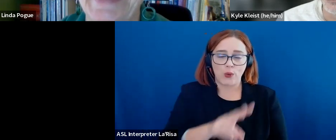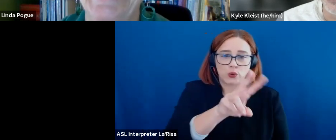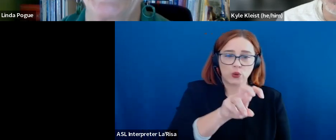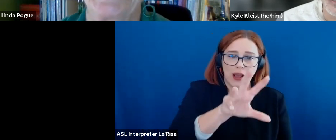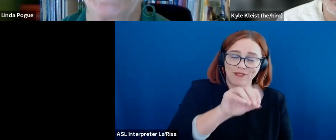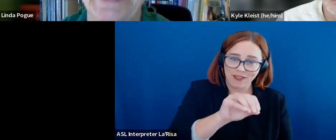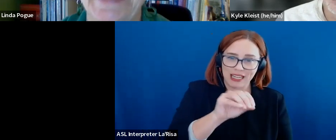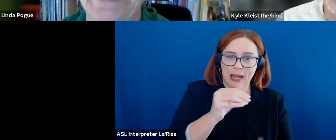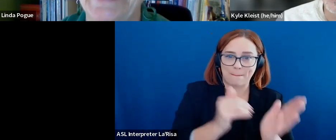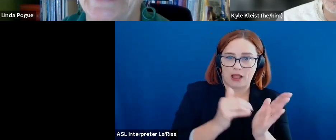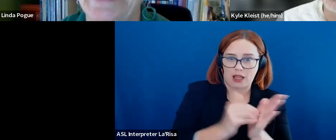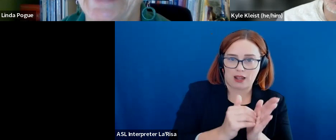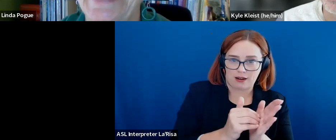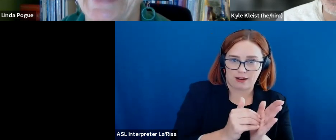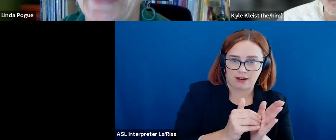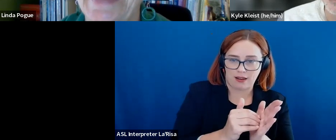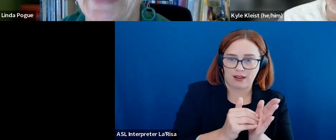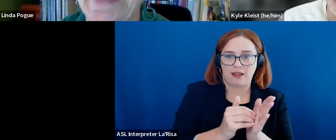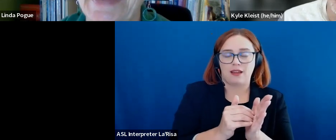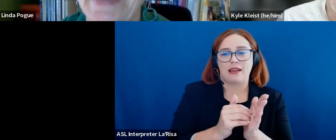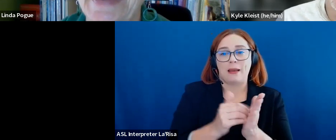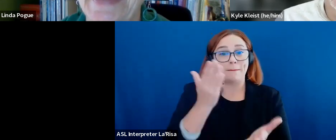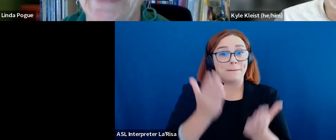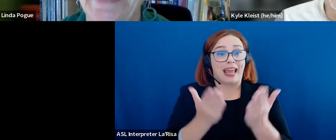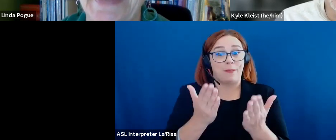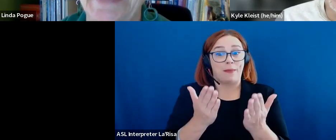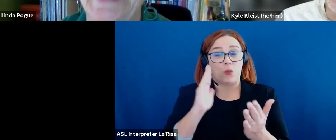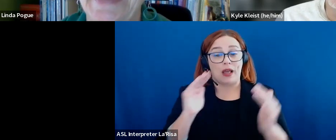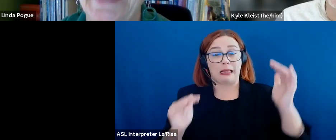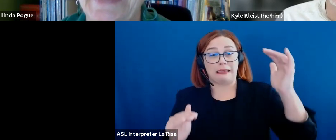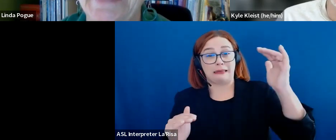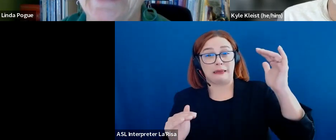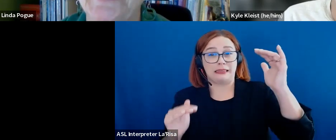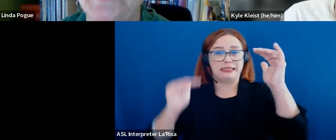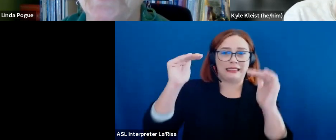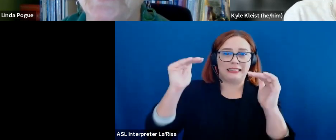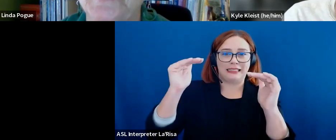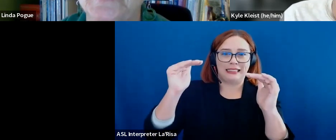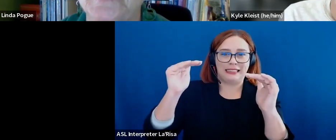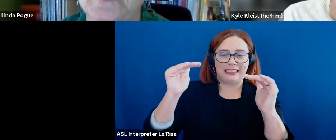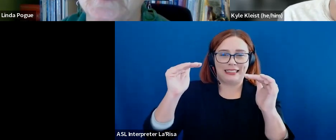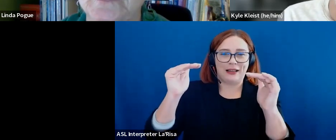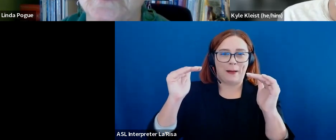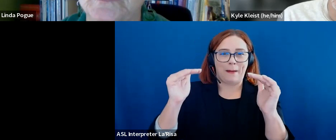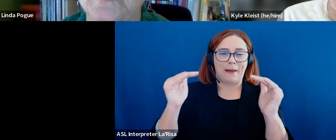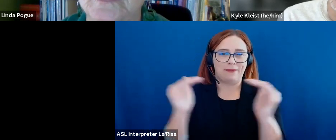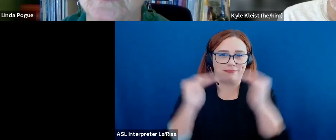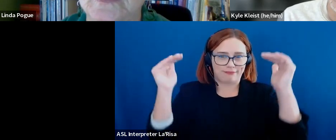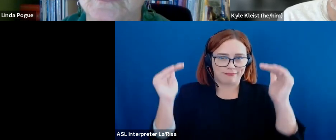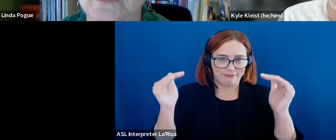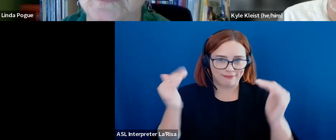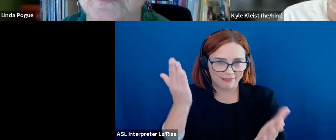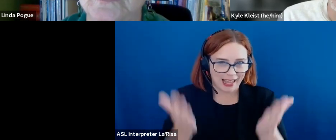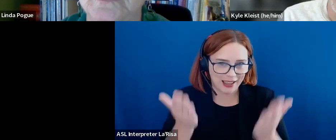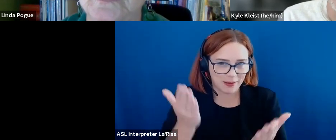250 million, which is I think, and then maybe they'll meet in the middle. But yeah, I mean, on top of so many independent living centers, you know, not getting